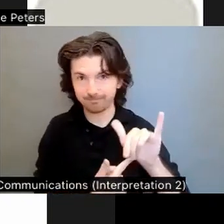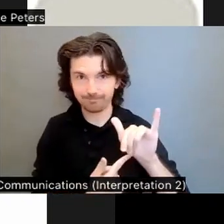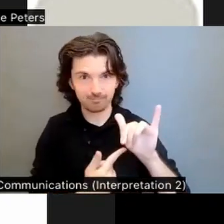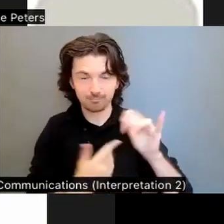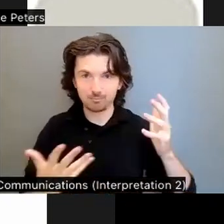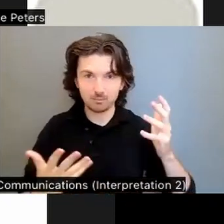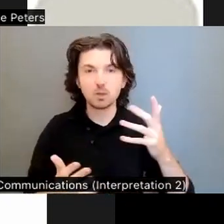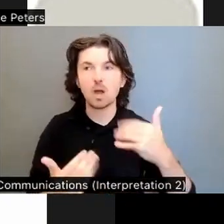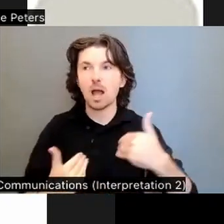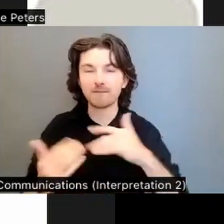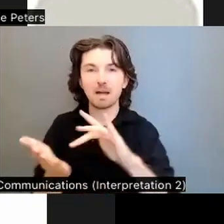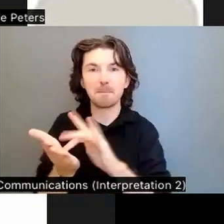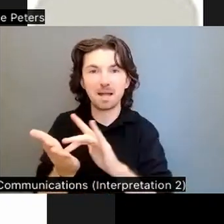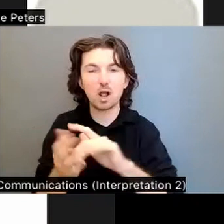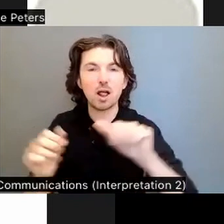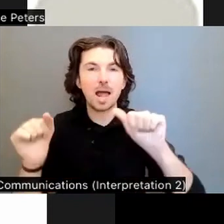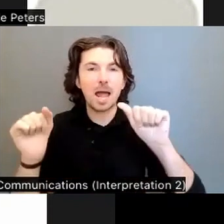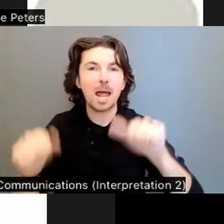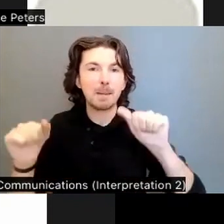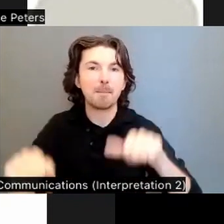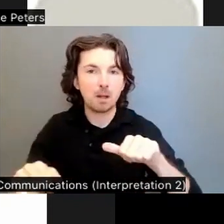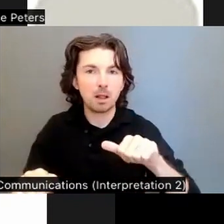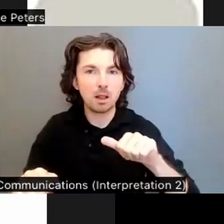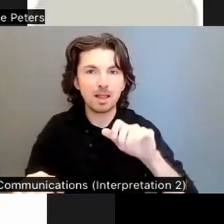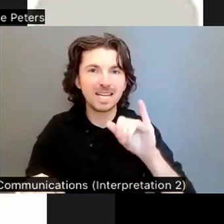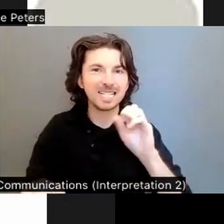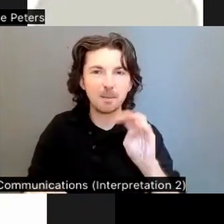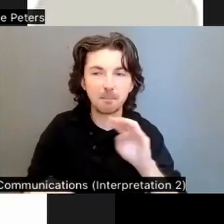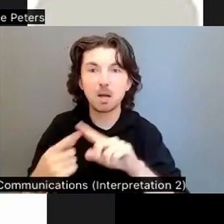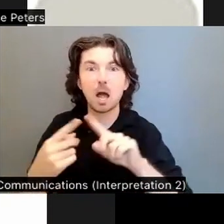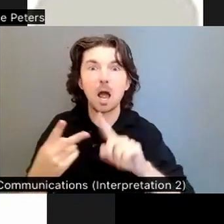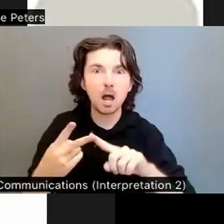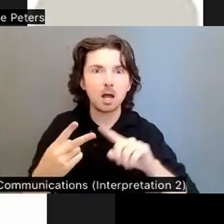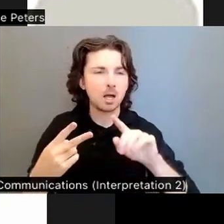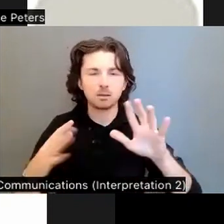experiencing overt genocide. Mhm.